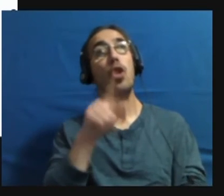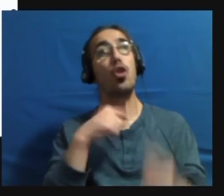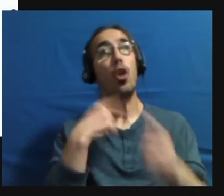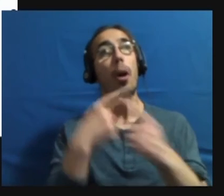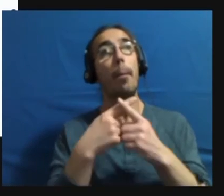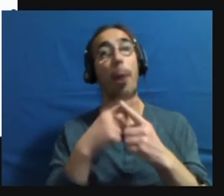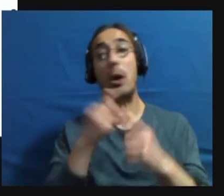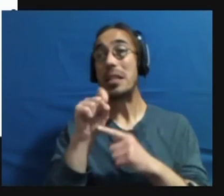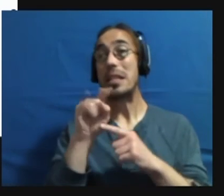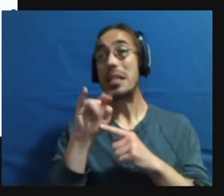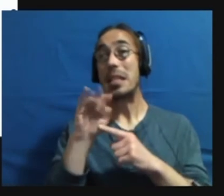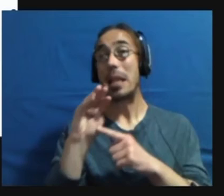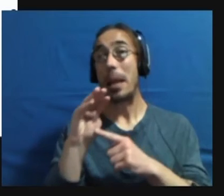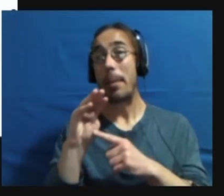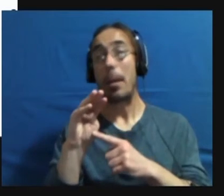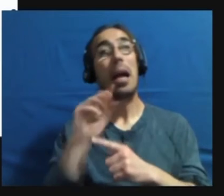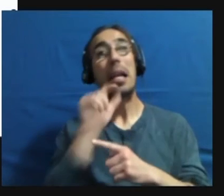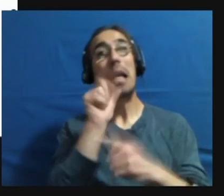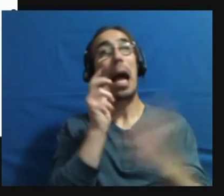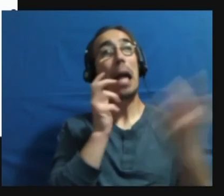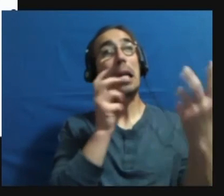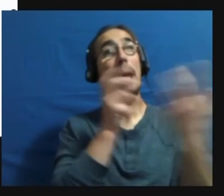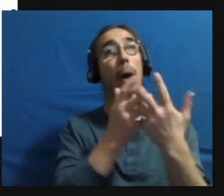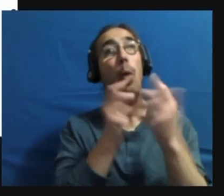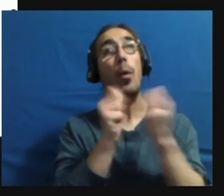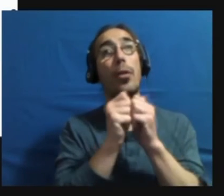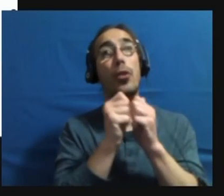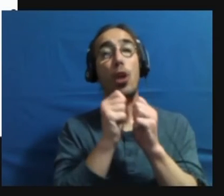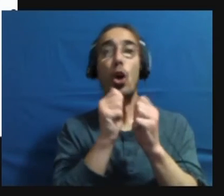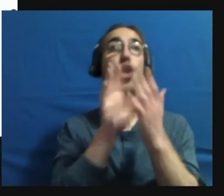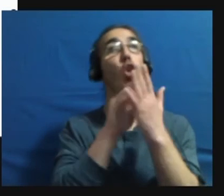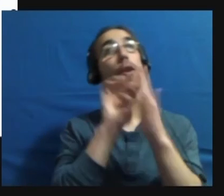that might not be compatible with the learning environment.